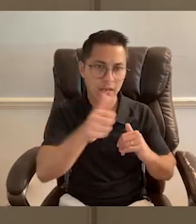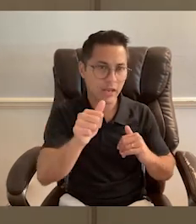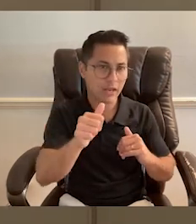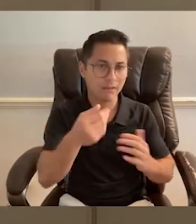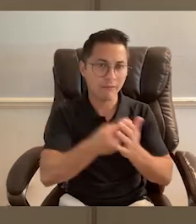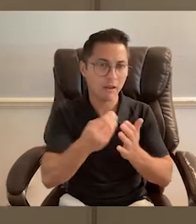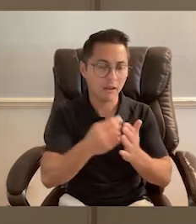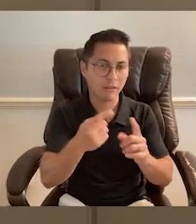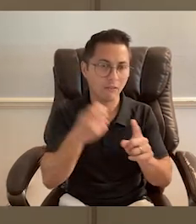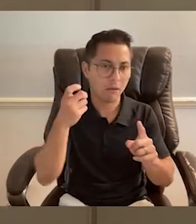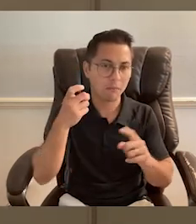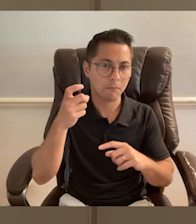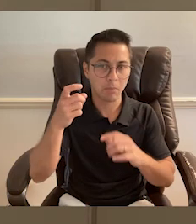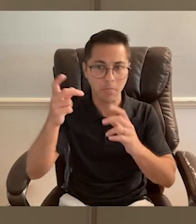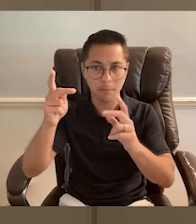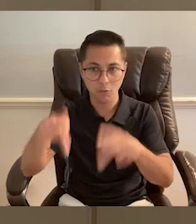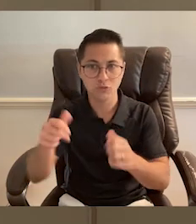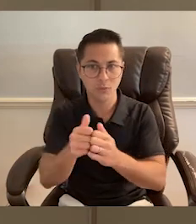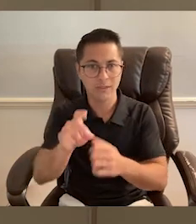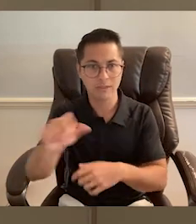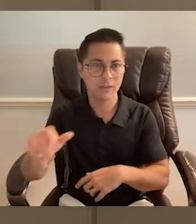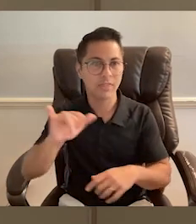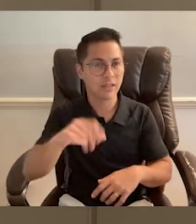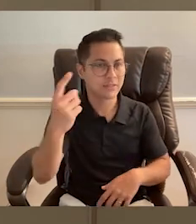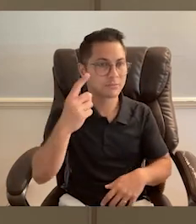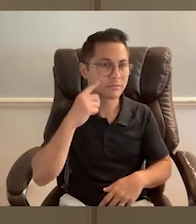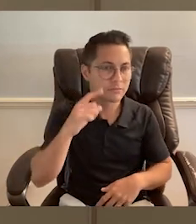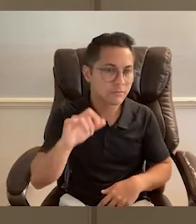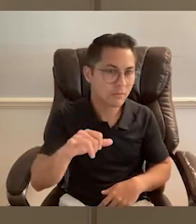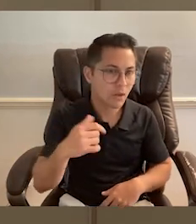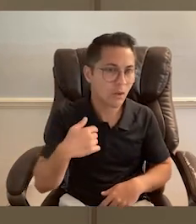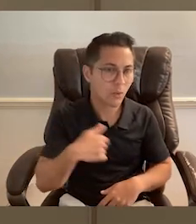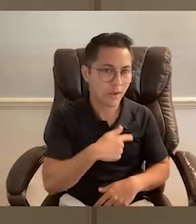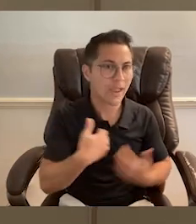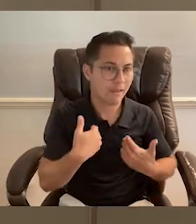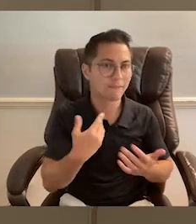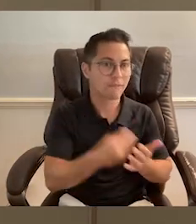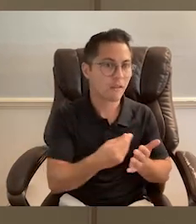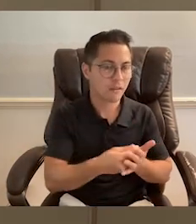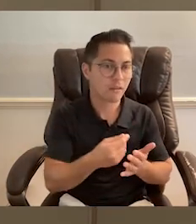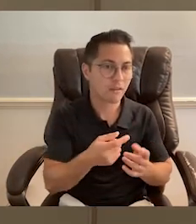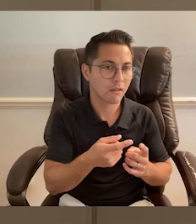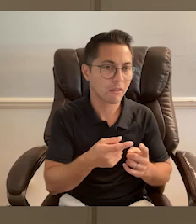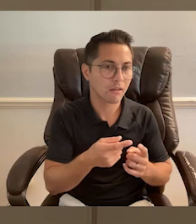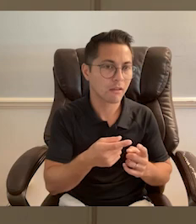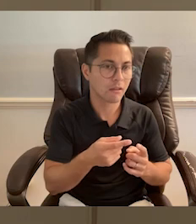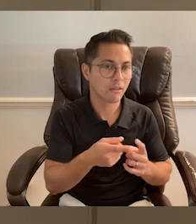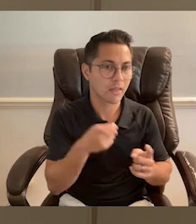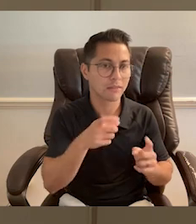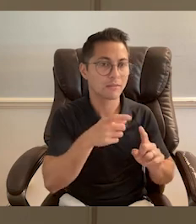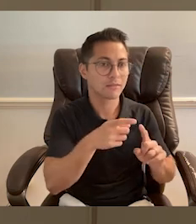get a driving evaluation. And you know, we can't really provide a service like a